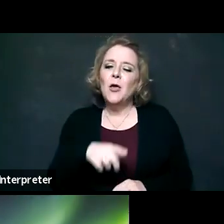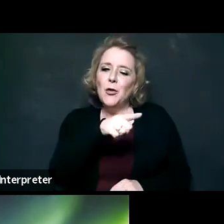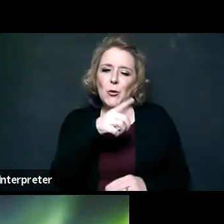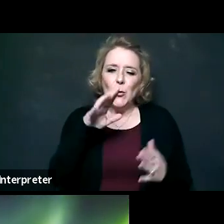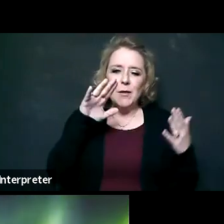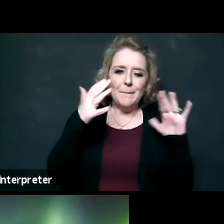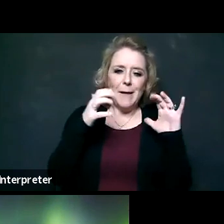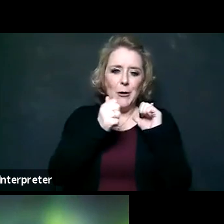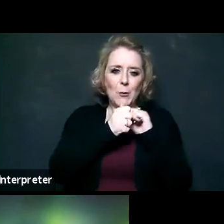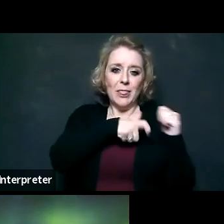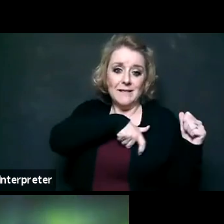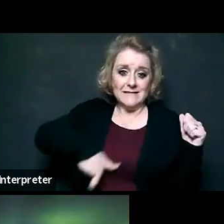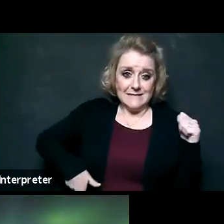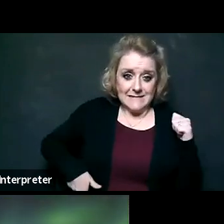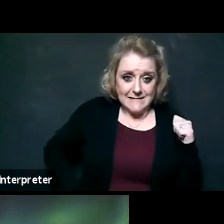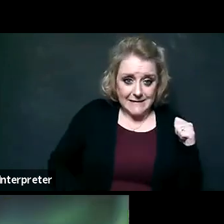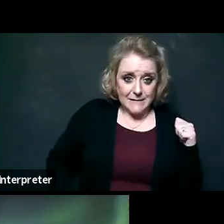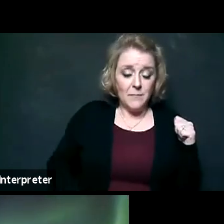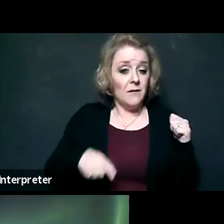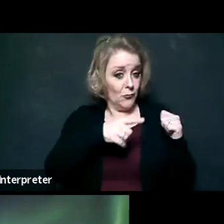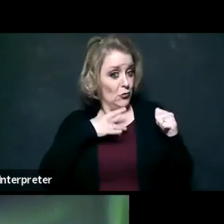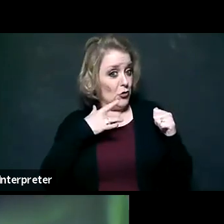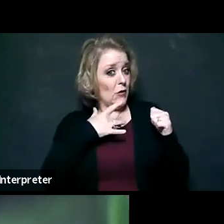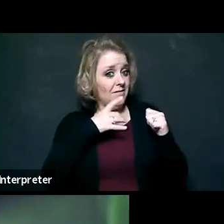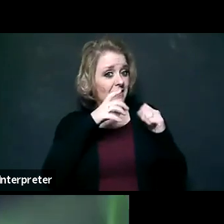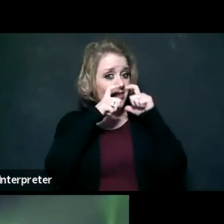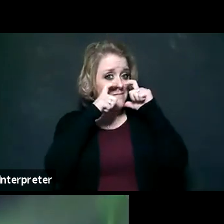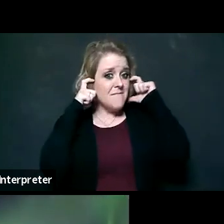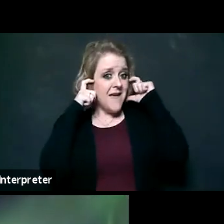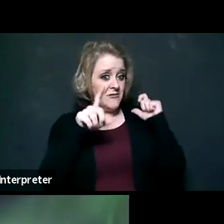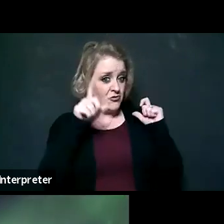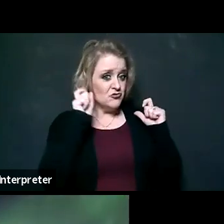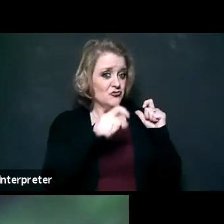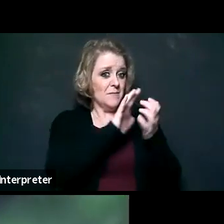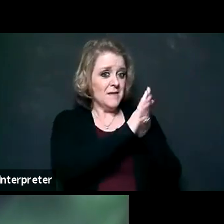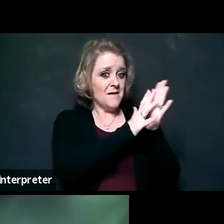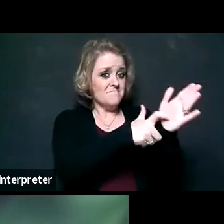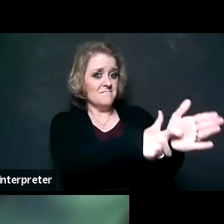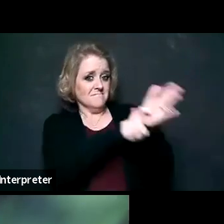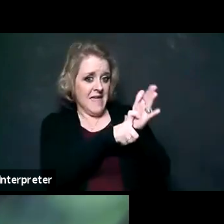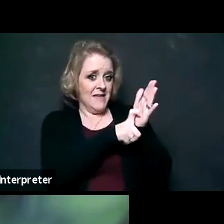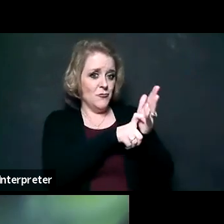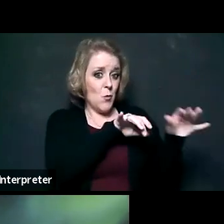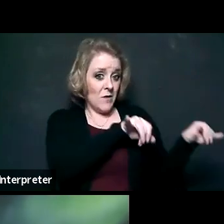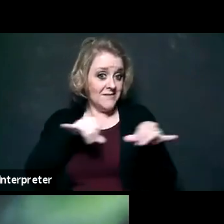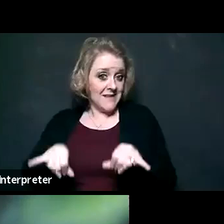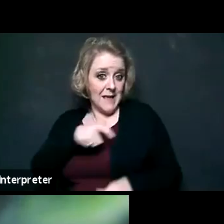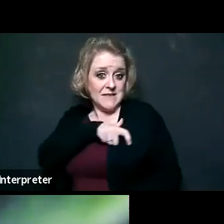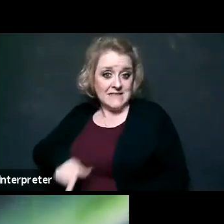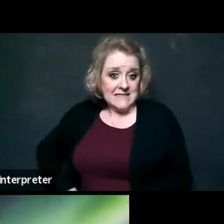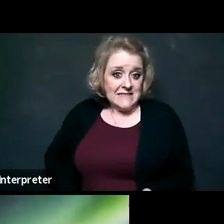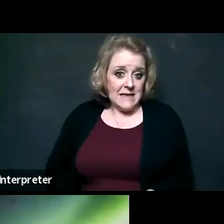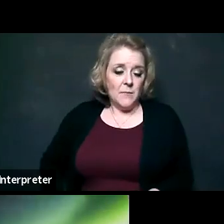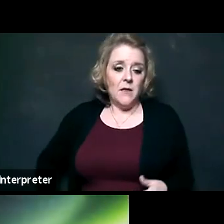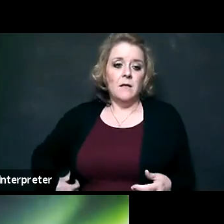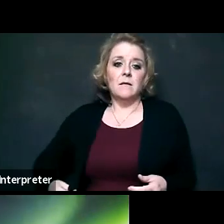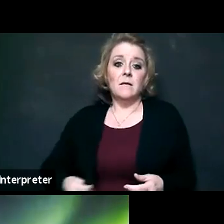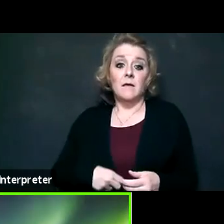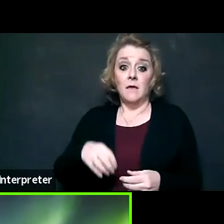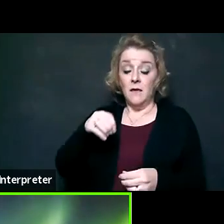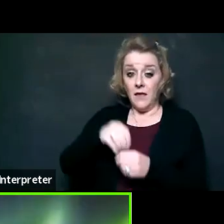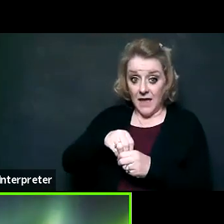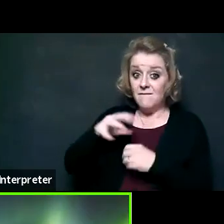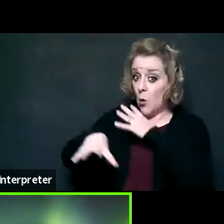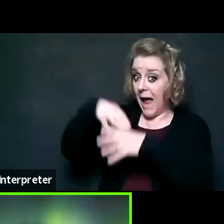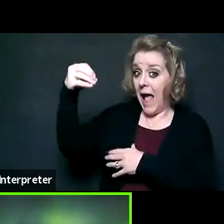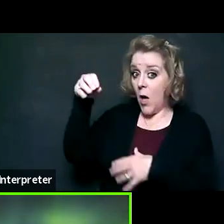it to seatbelts. Do you think masks should be mandatory, just like seatbelts? If I'm out in public, absolutely. I